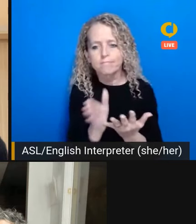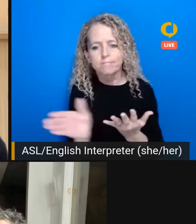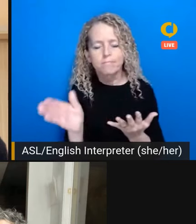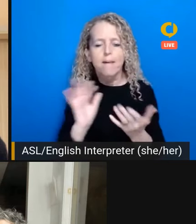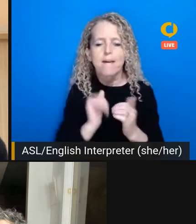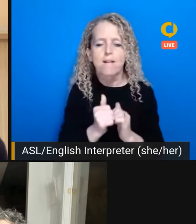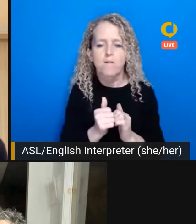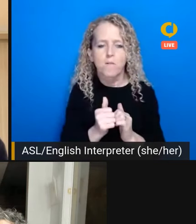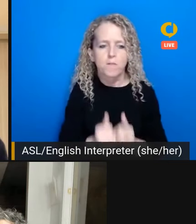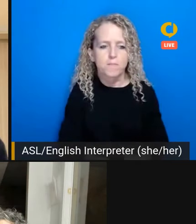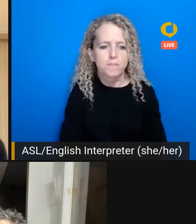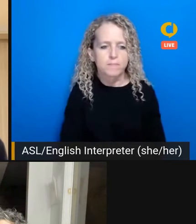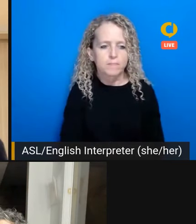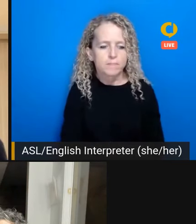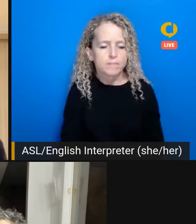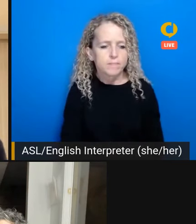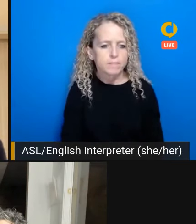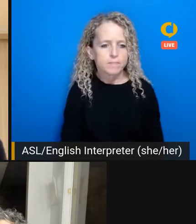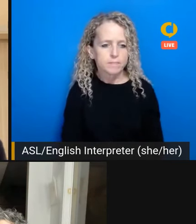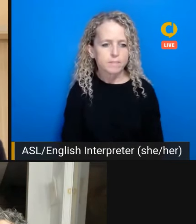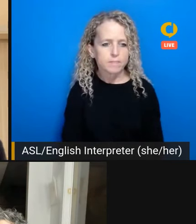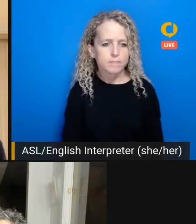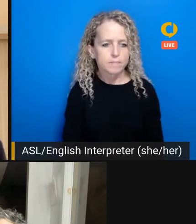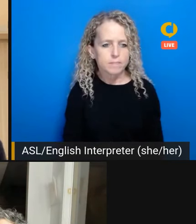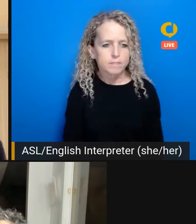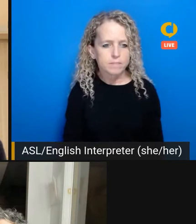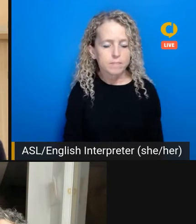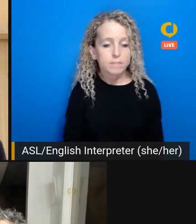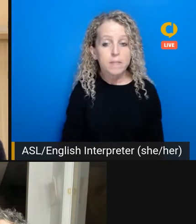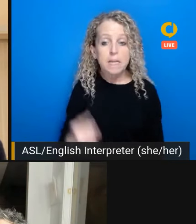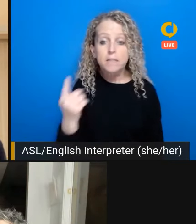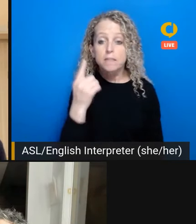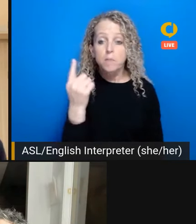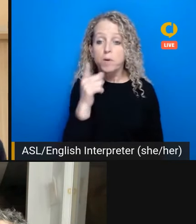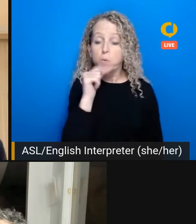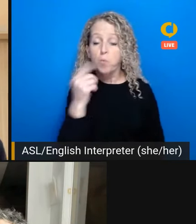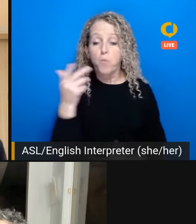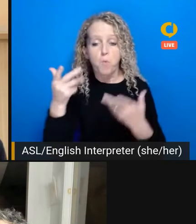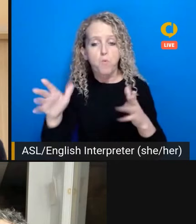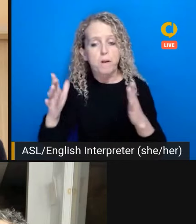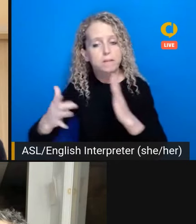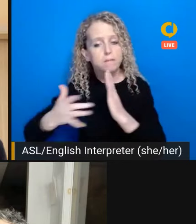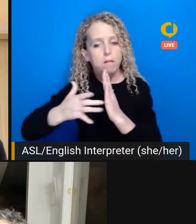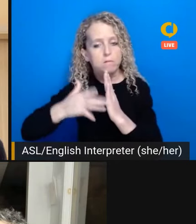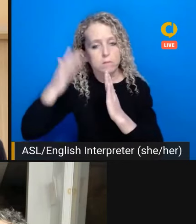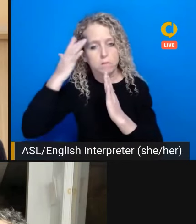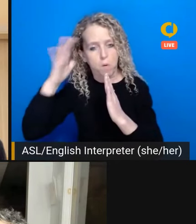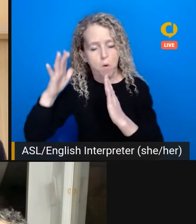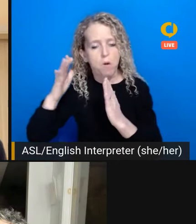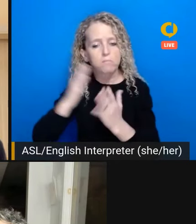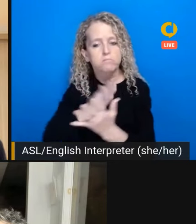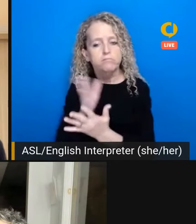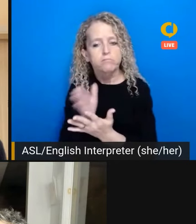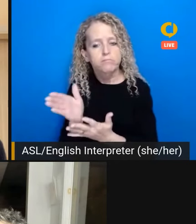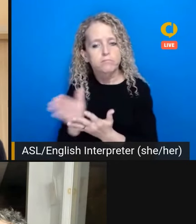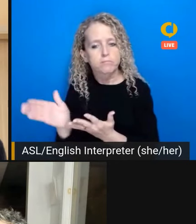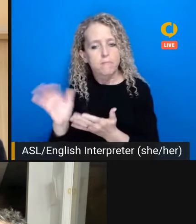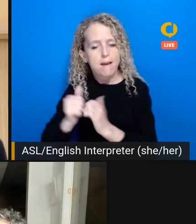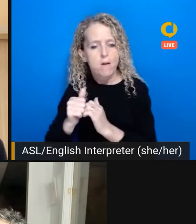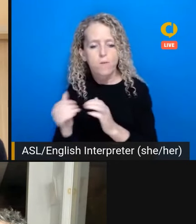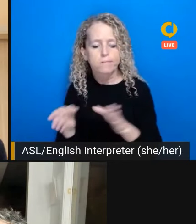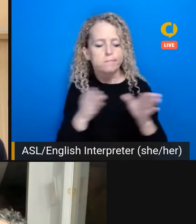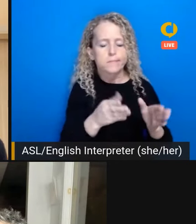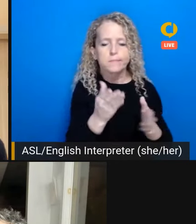for somebody who is already perhaps technically minded, and then what about those of us who don't have any grounding in this